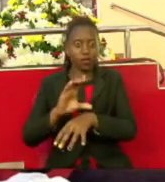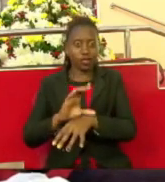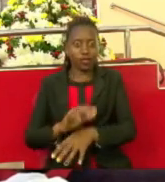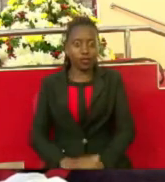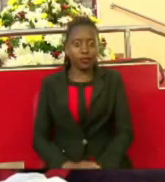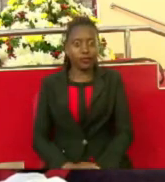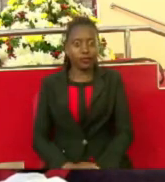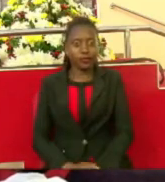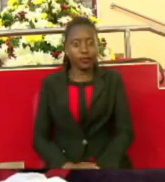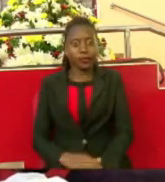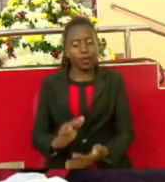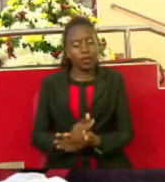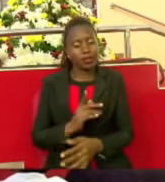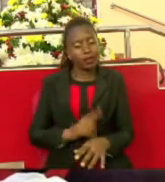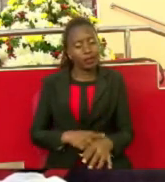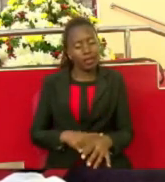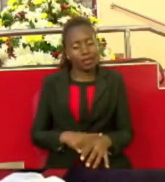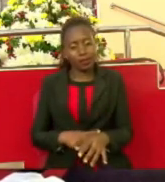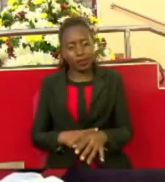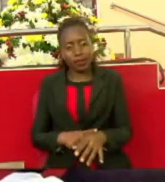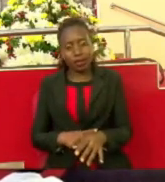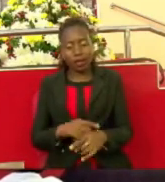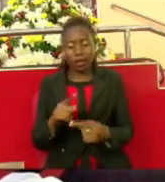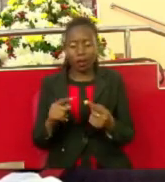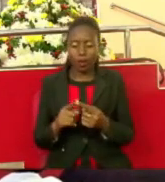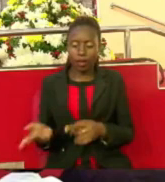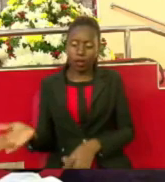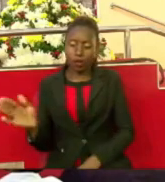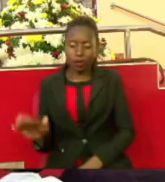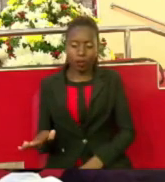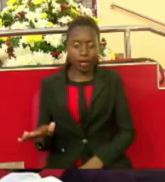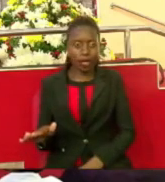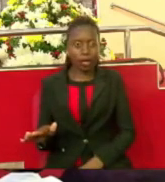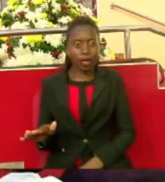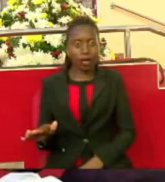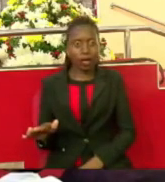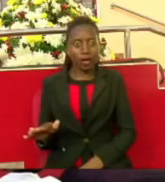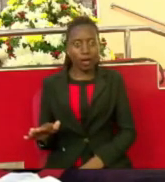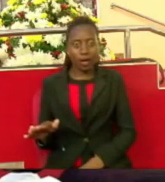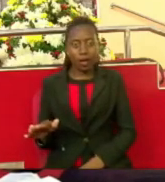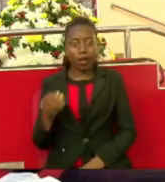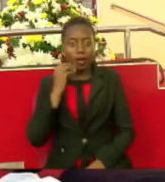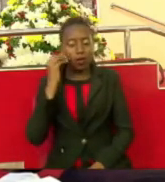Sometimes when I go back from church in the estate, and I'm normally in the first service,